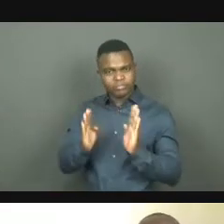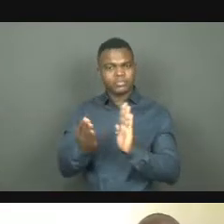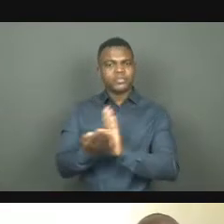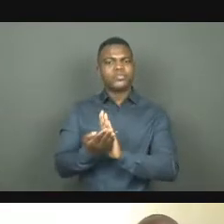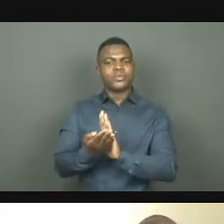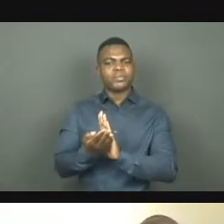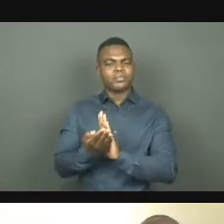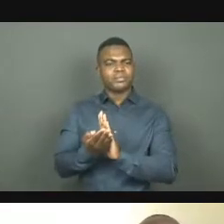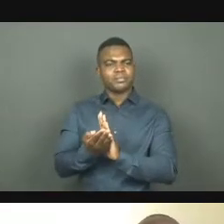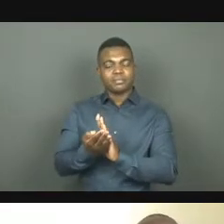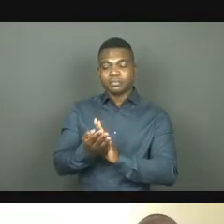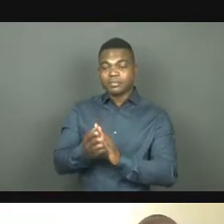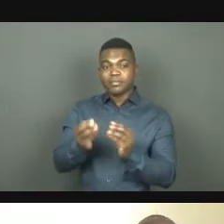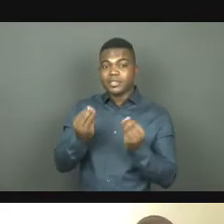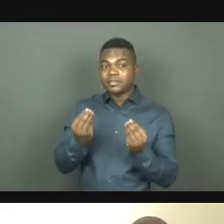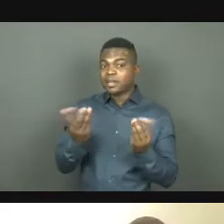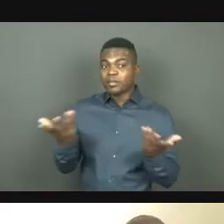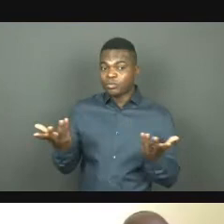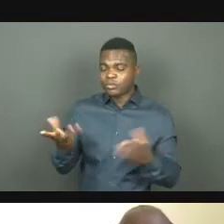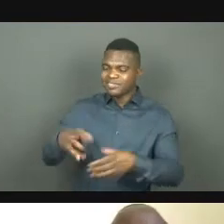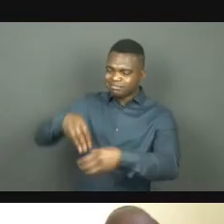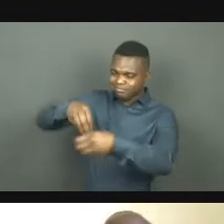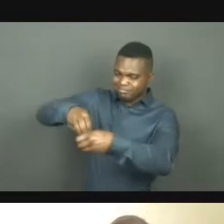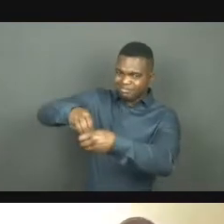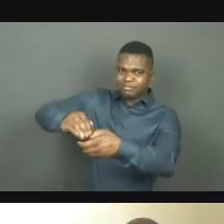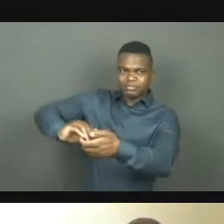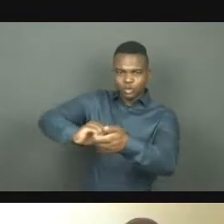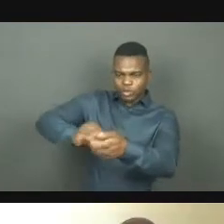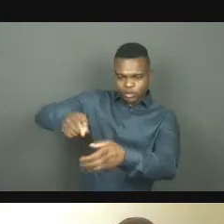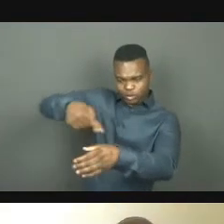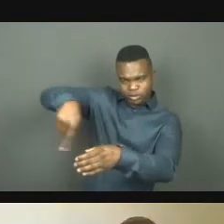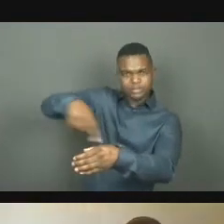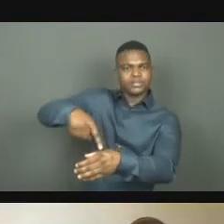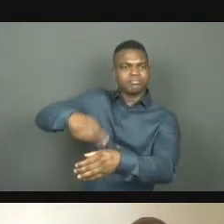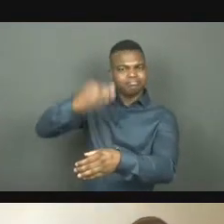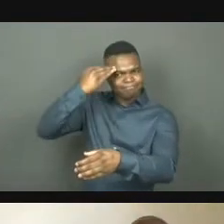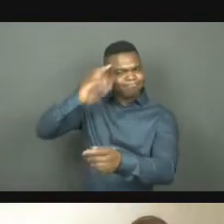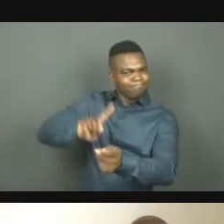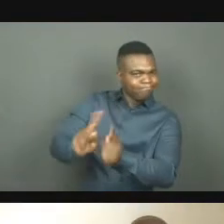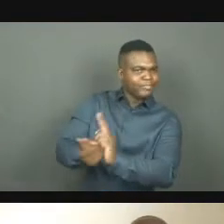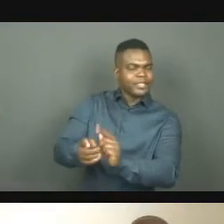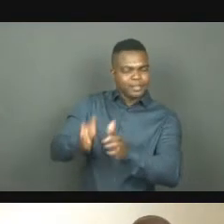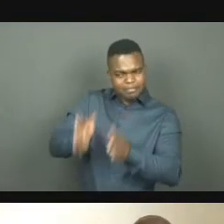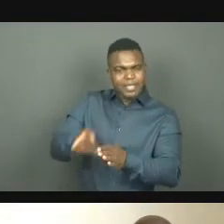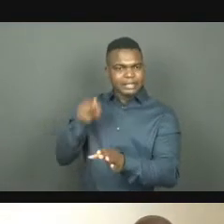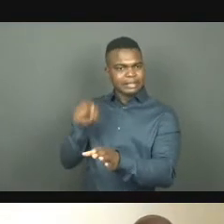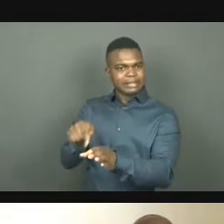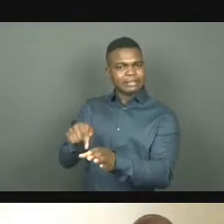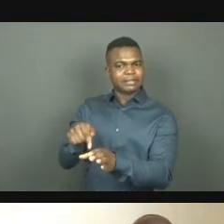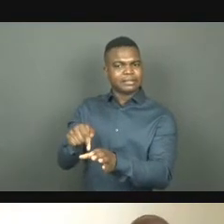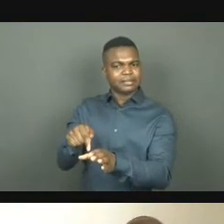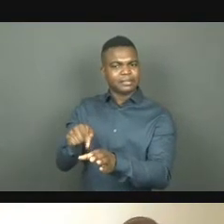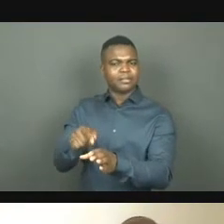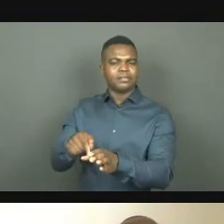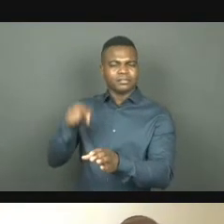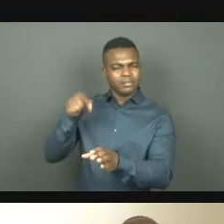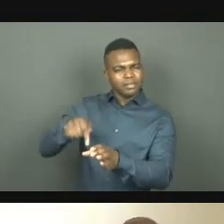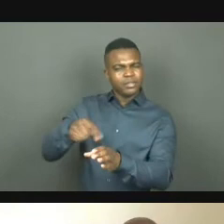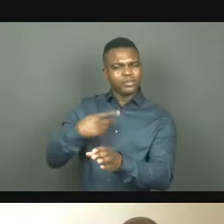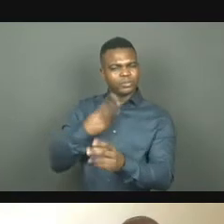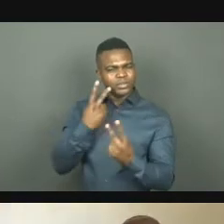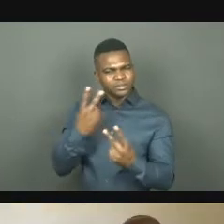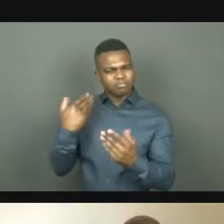Sorry, go. No, Frederick, please go. I wouldn't say there's an inclusion tick box or something, because we need to disconstruct that notion